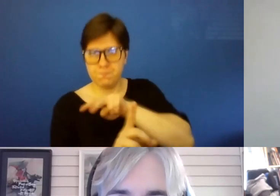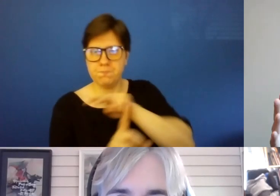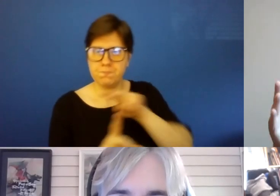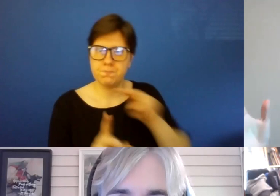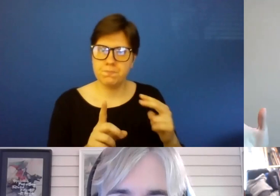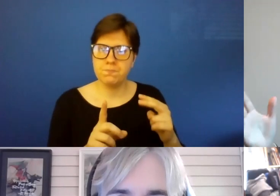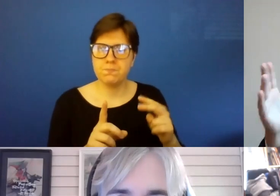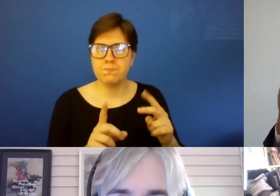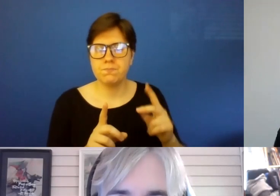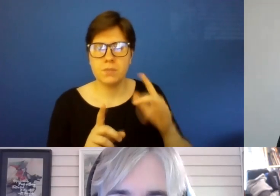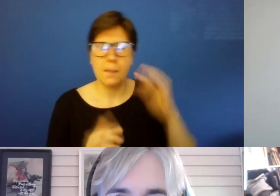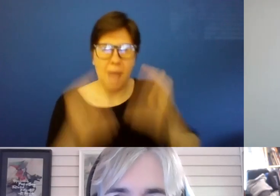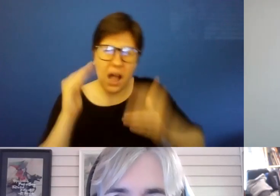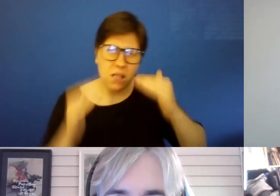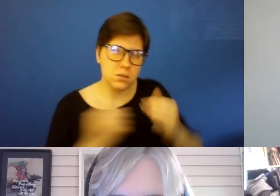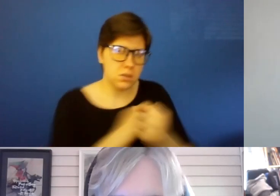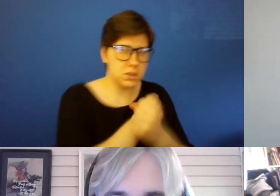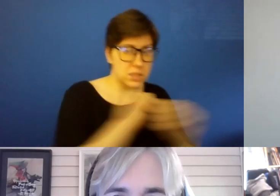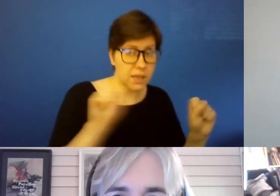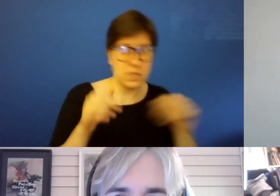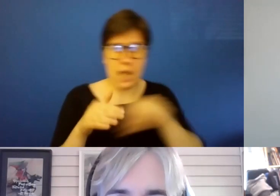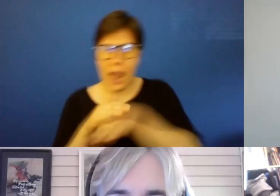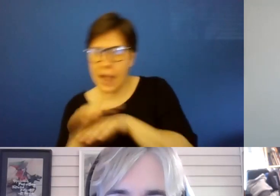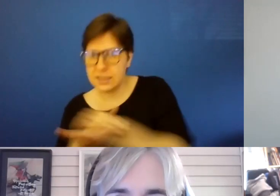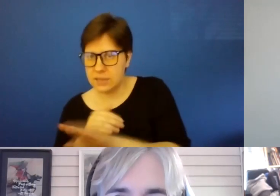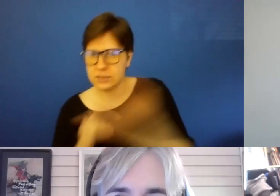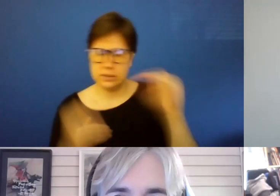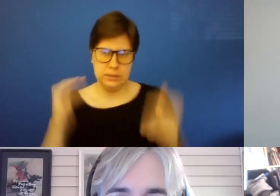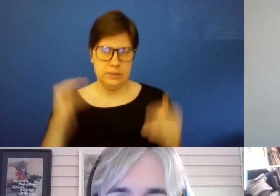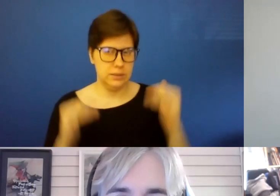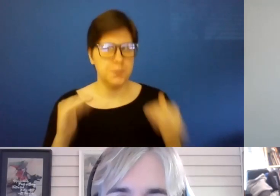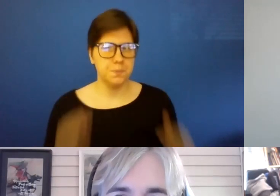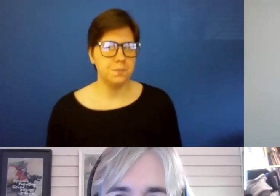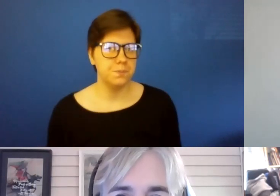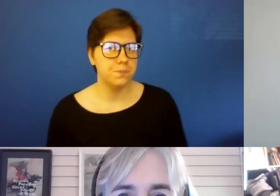that trade-off between safety and access, mm-hmm. differently.